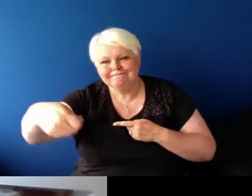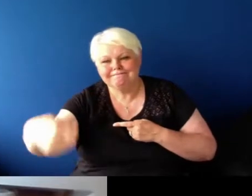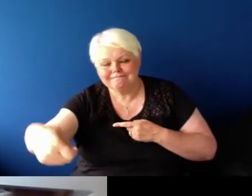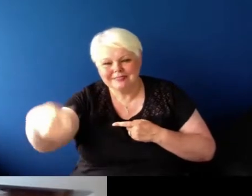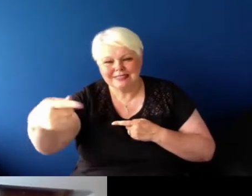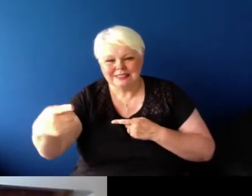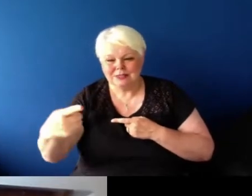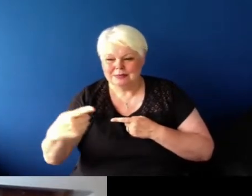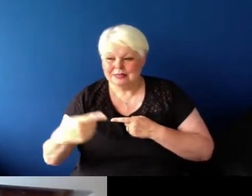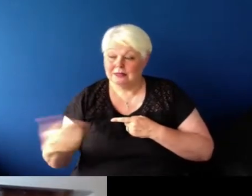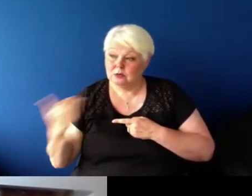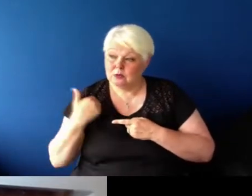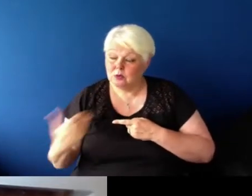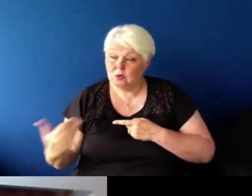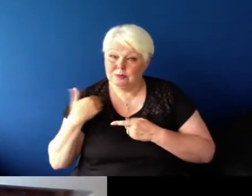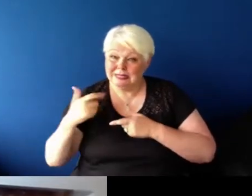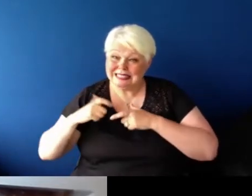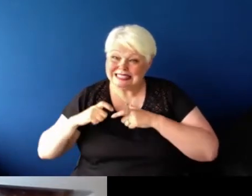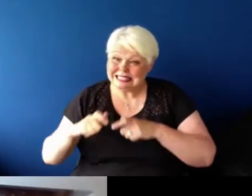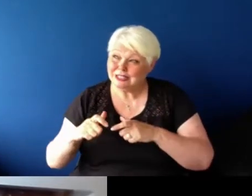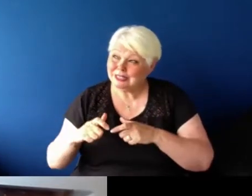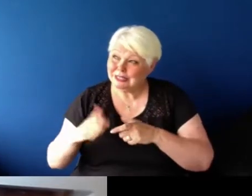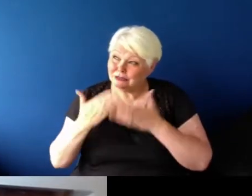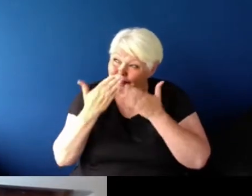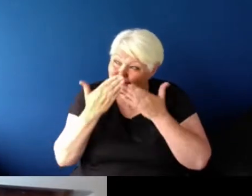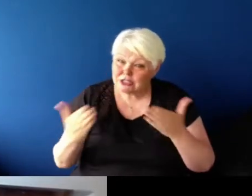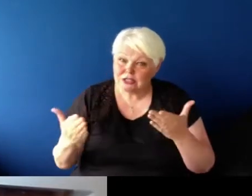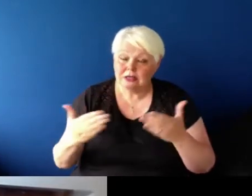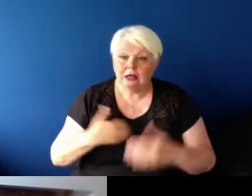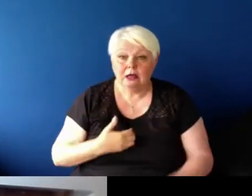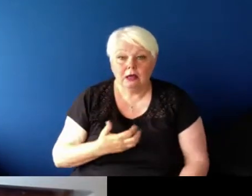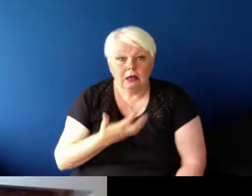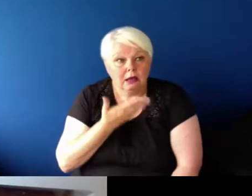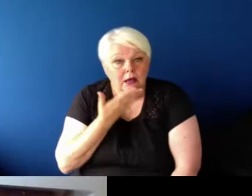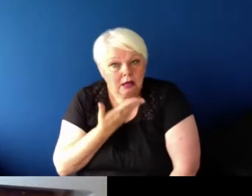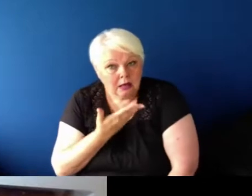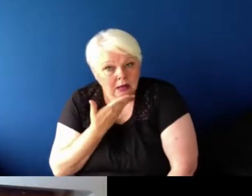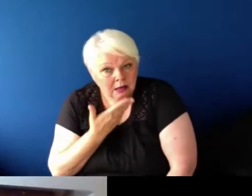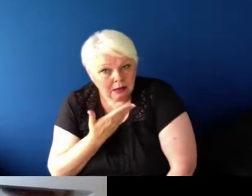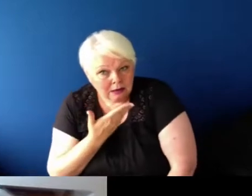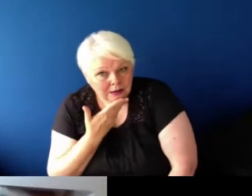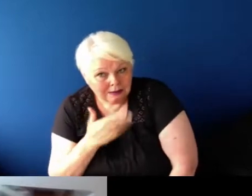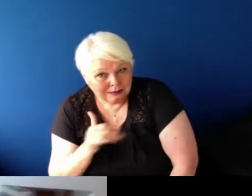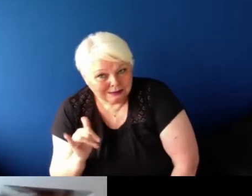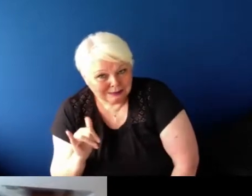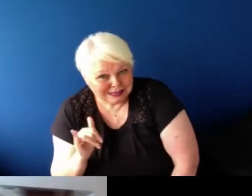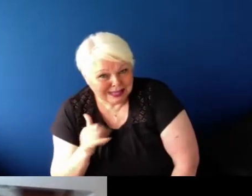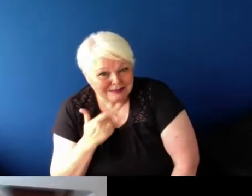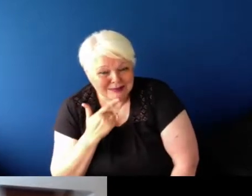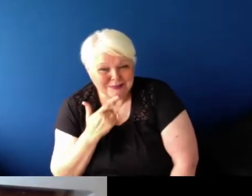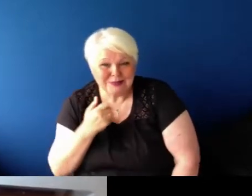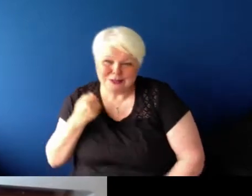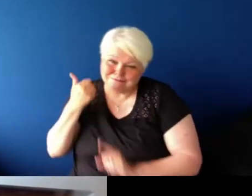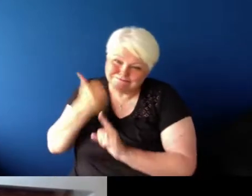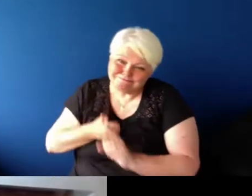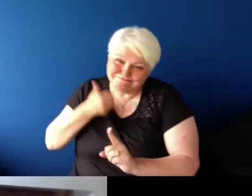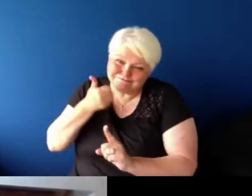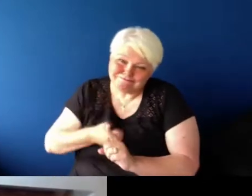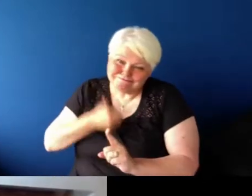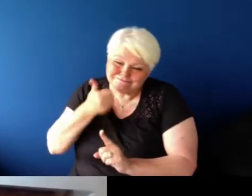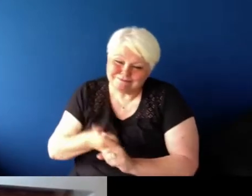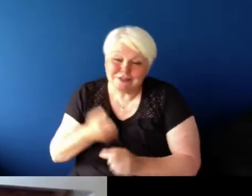And being called to be continually gracious is, you know, it's tedious in one way, isn't it? But to, you know, to fight for justice, but to do